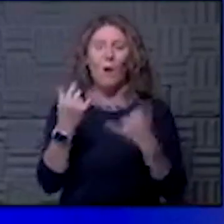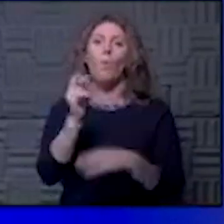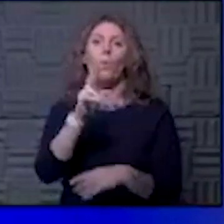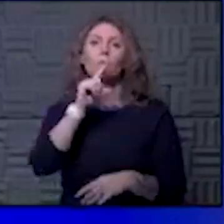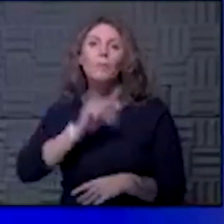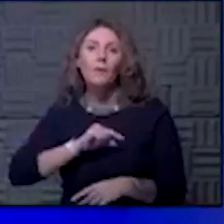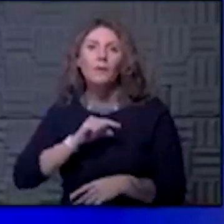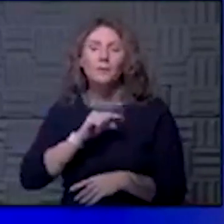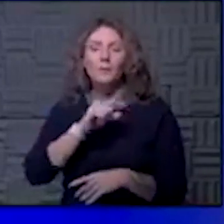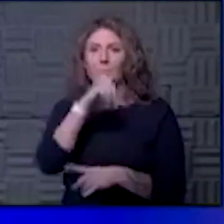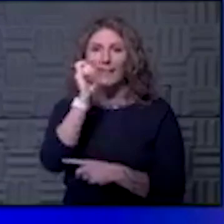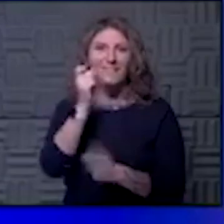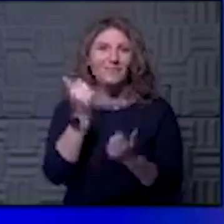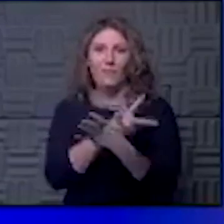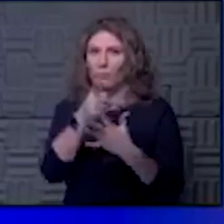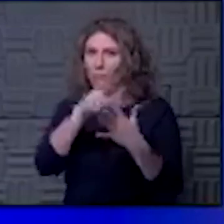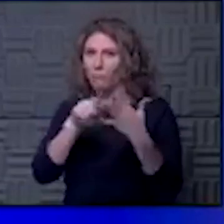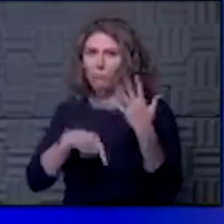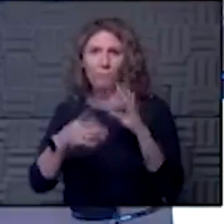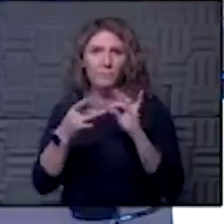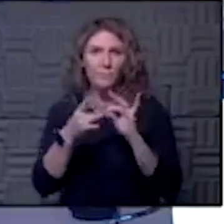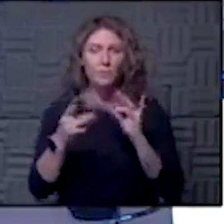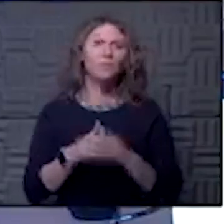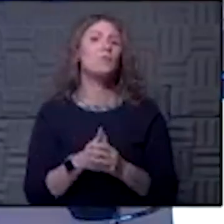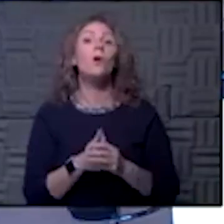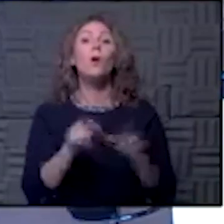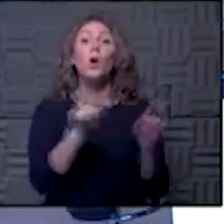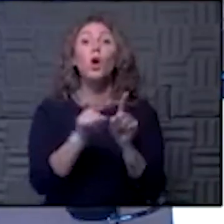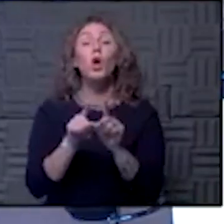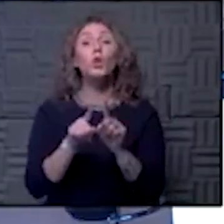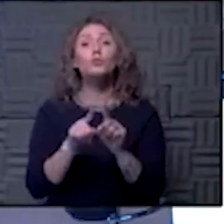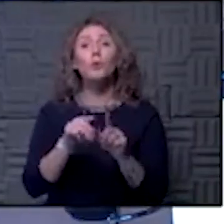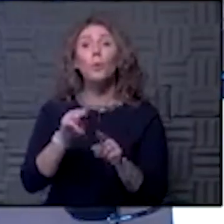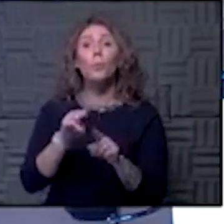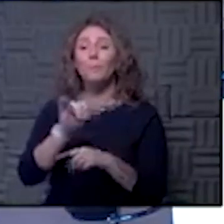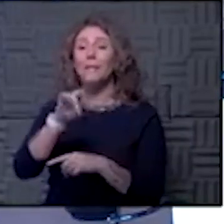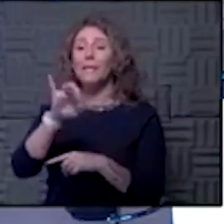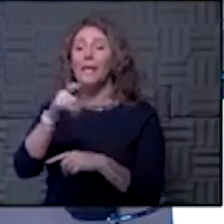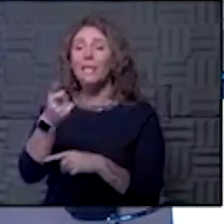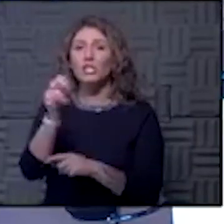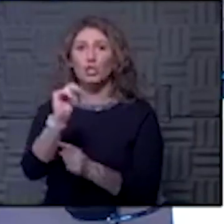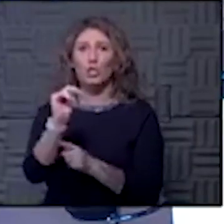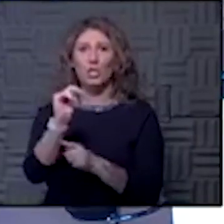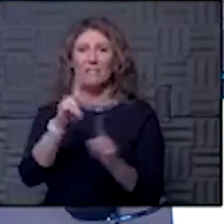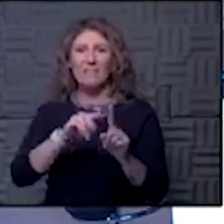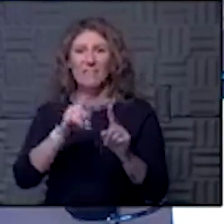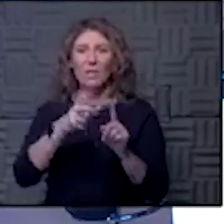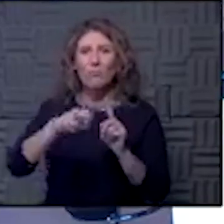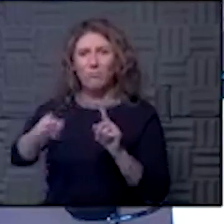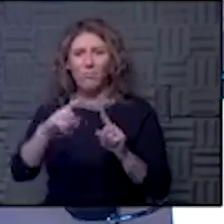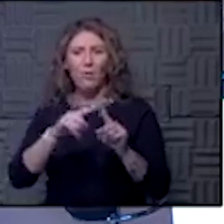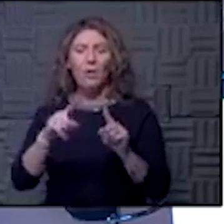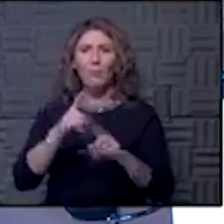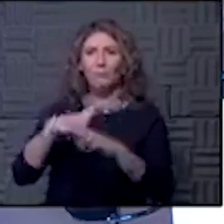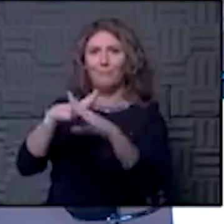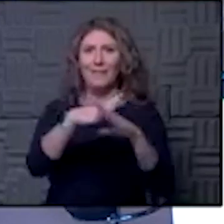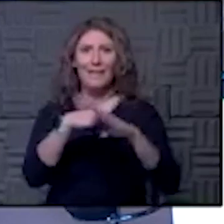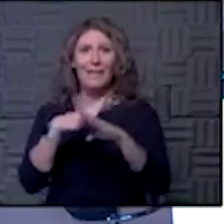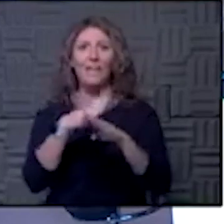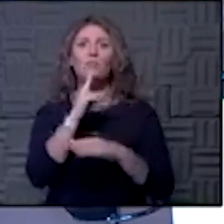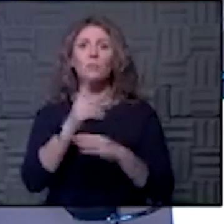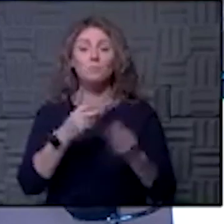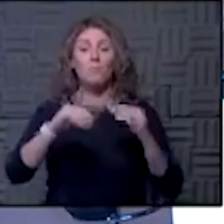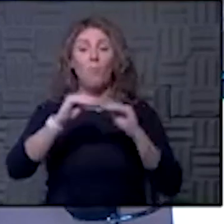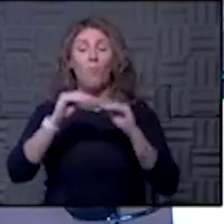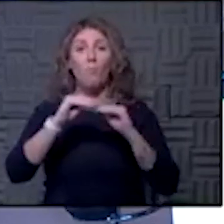just because of all those things that you mentioned. Yeah, and there are also mitigating effects that we do that are hard to describe. There are more restrictions going on now. I do think people